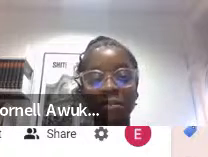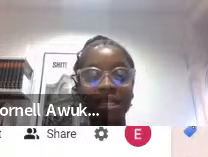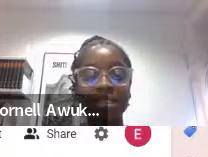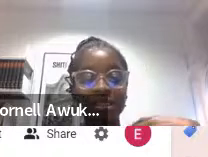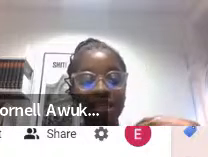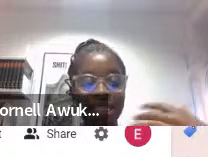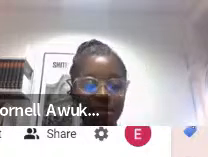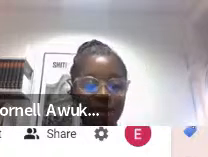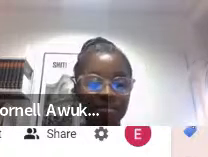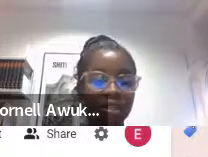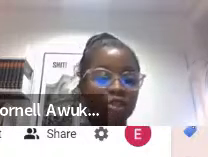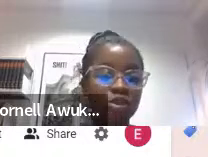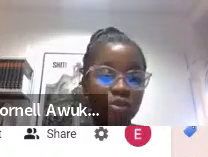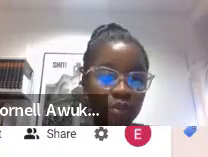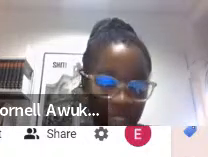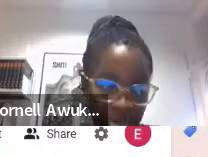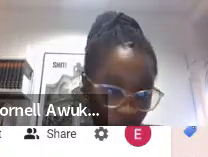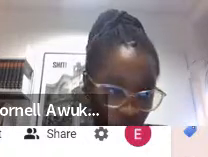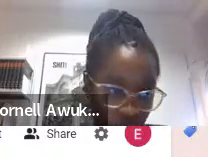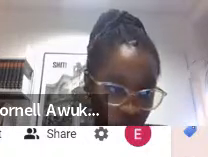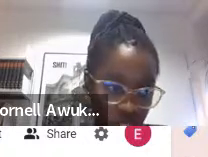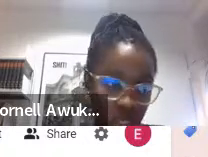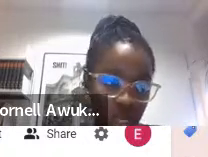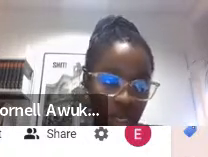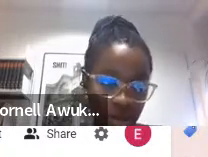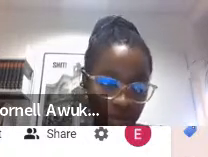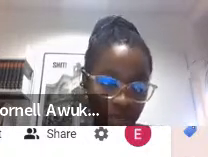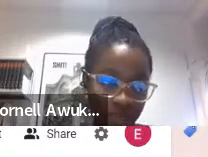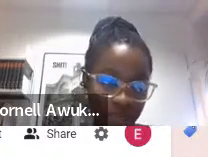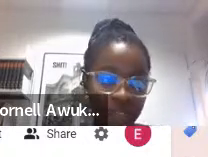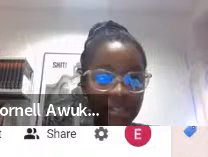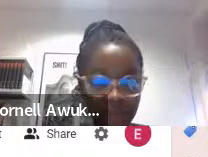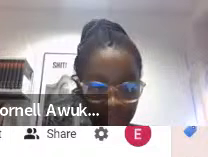what is your name? And it's expecting me to put out